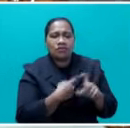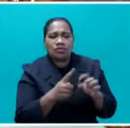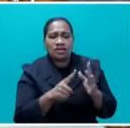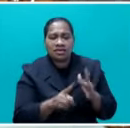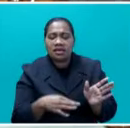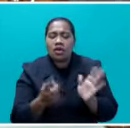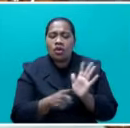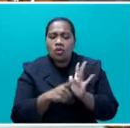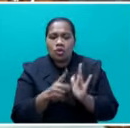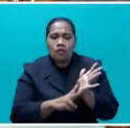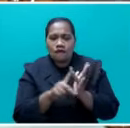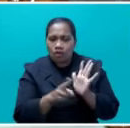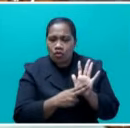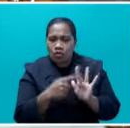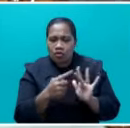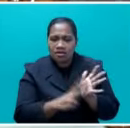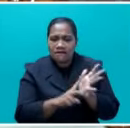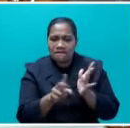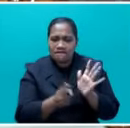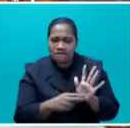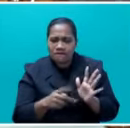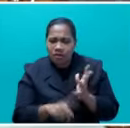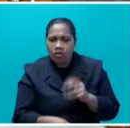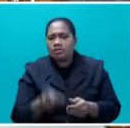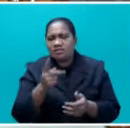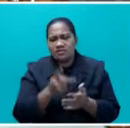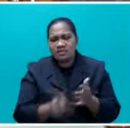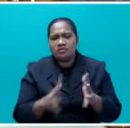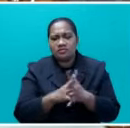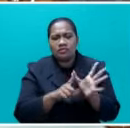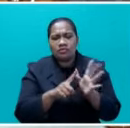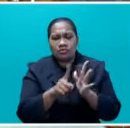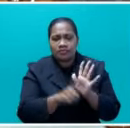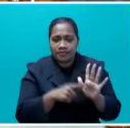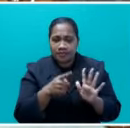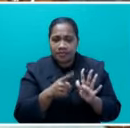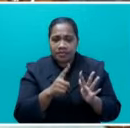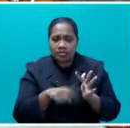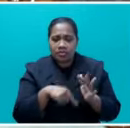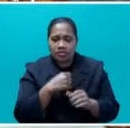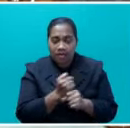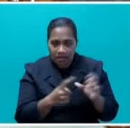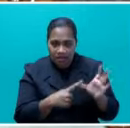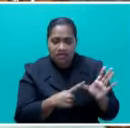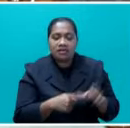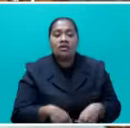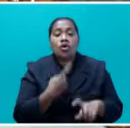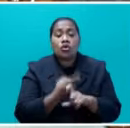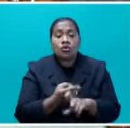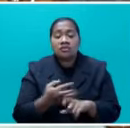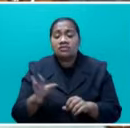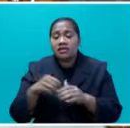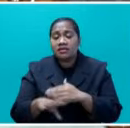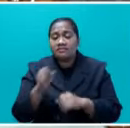Vonu, Somosomo, Lamina, and parts of Welenga, TFL with Wailesi. Korosalusalu, Kandavu, Vunise